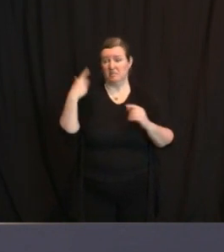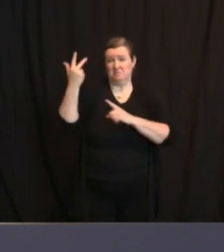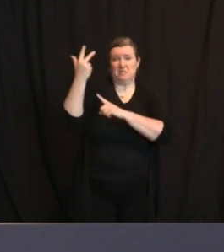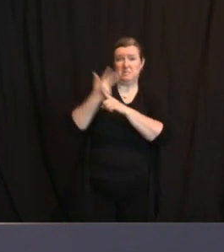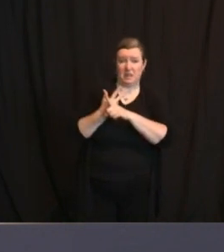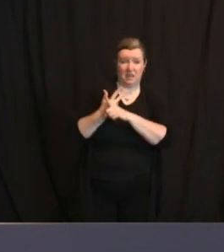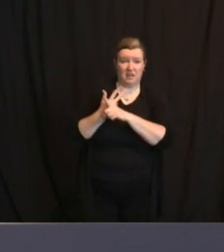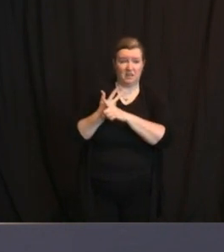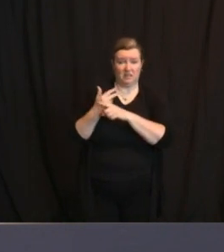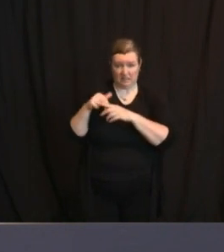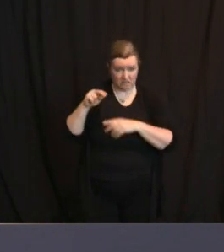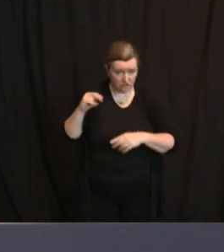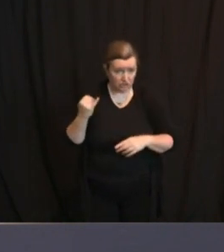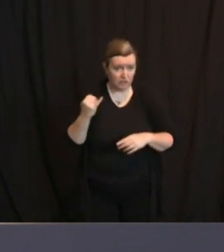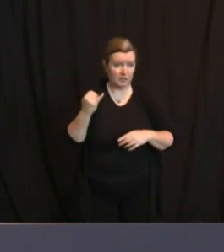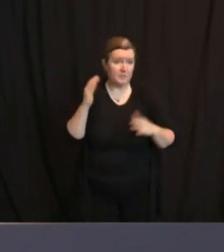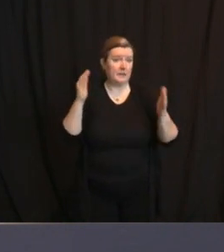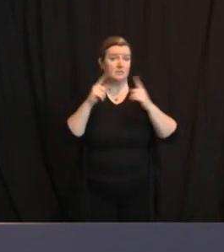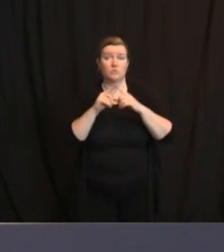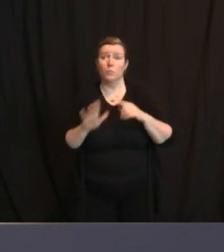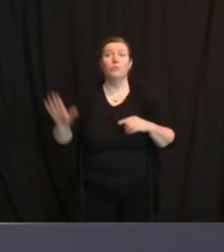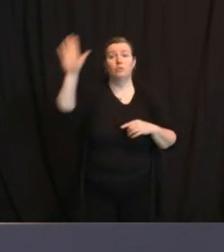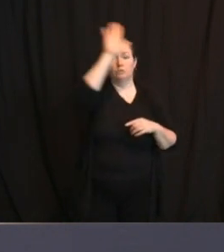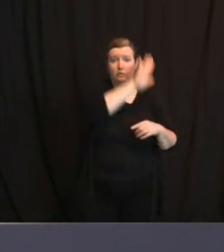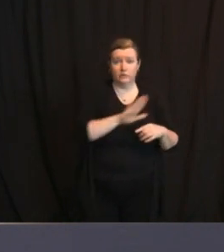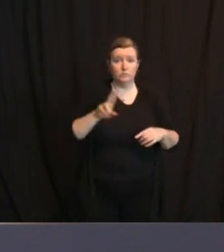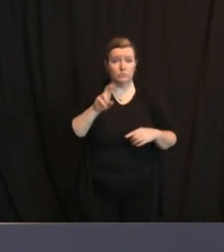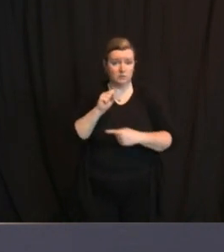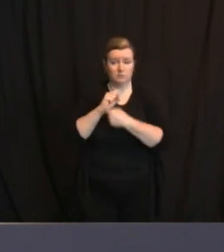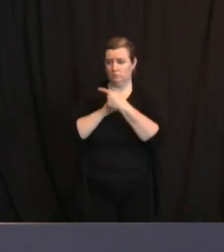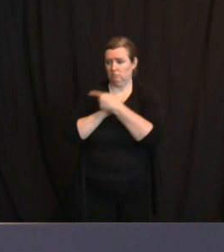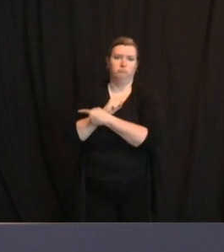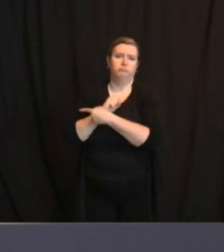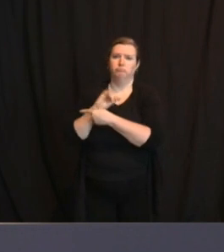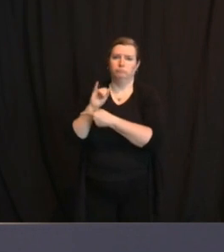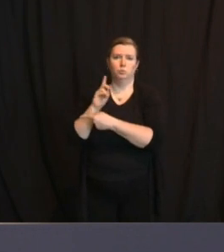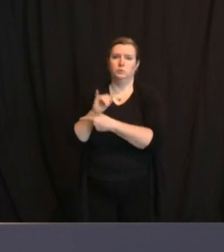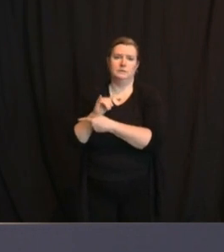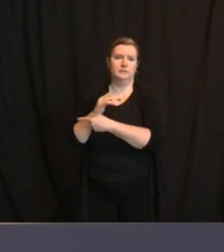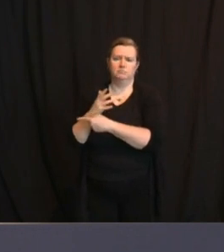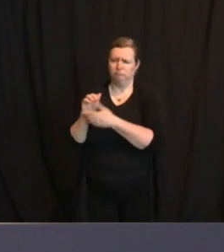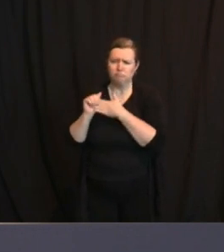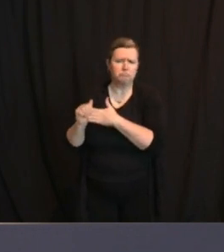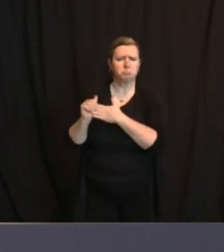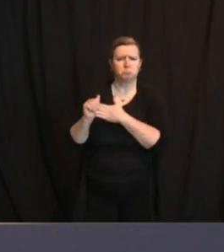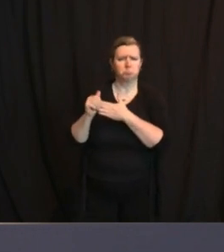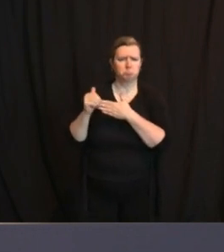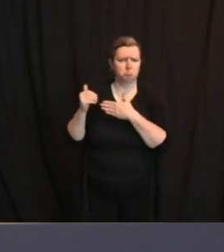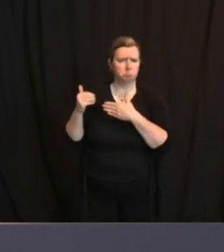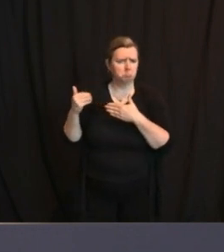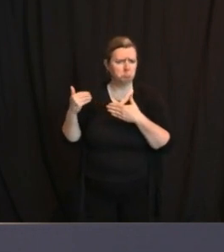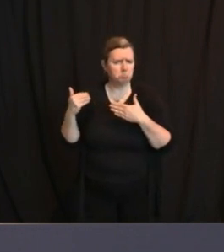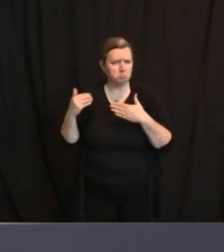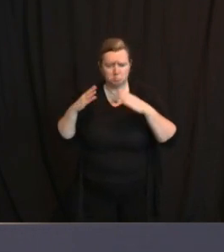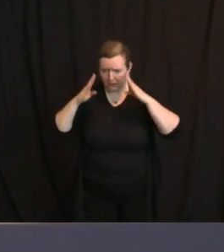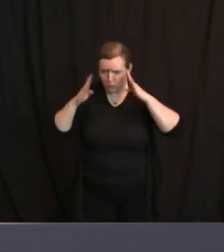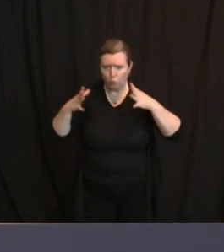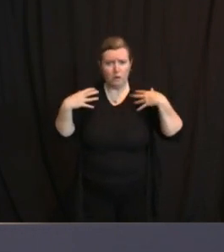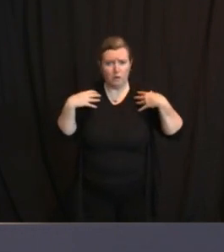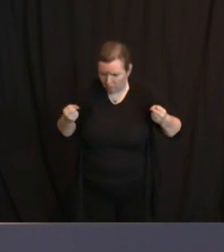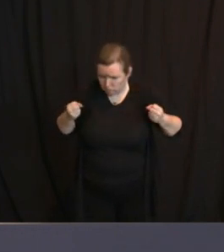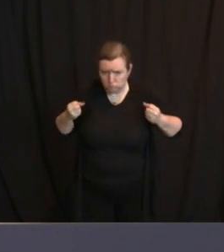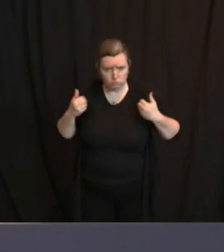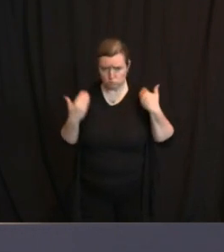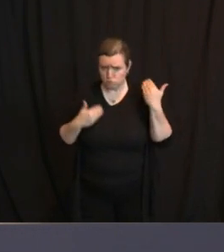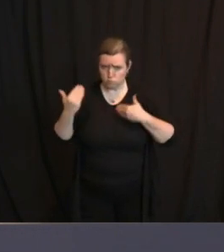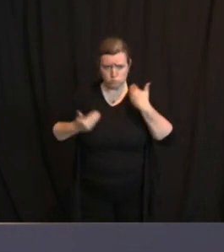state, and I would argue in this country, as a health matter, as a leadership matter. She has been absolutely